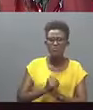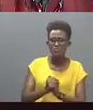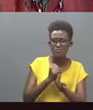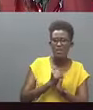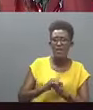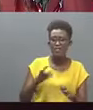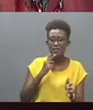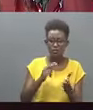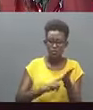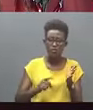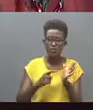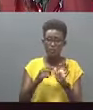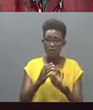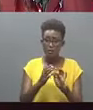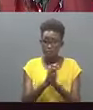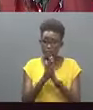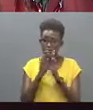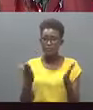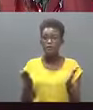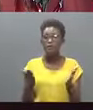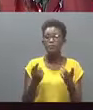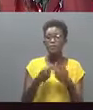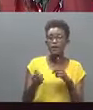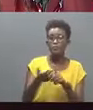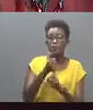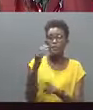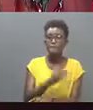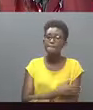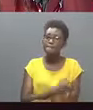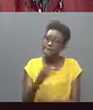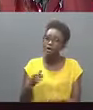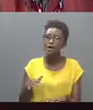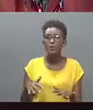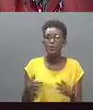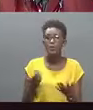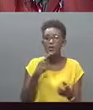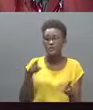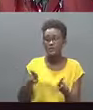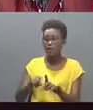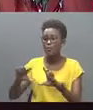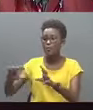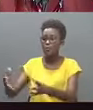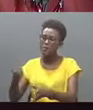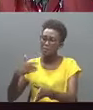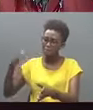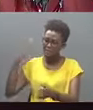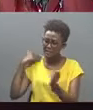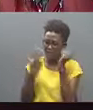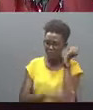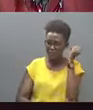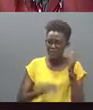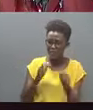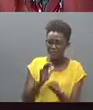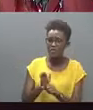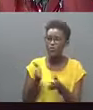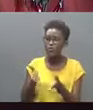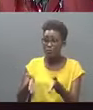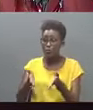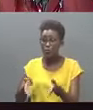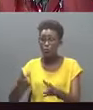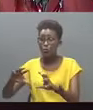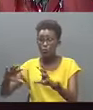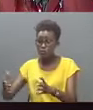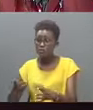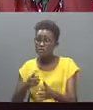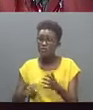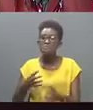biblical worldview, biciye mu guhabwa imbaraga no mu buryo bwa Bibiliya. Which was poor yesterday, a community which was poor yesterday is one of